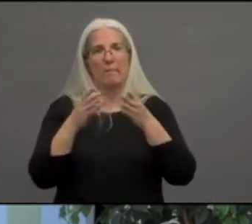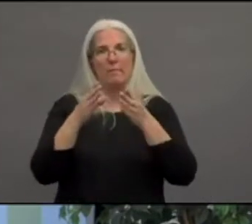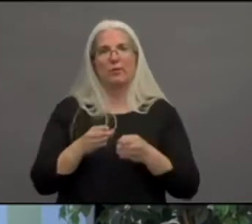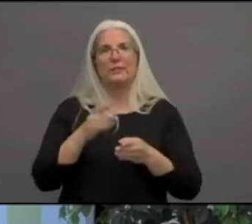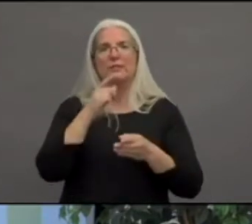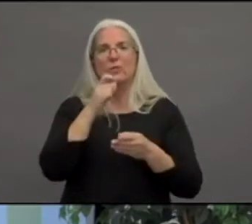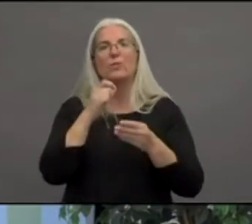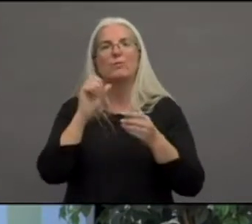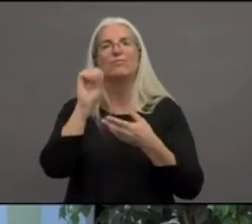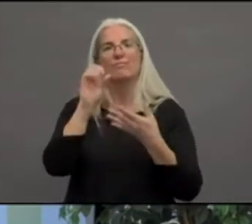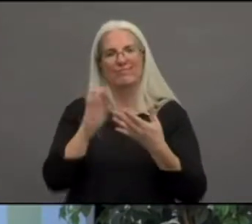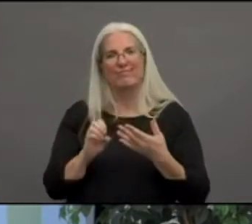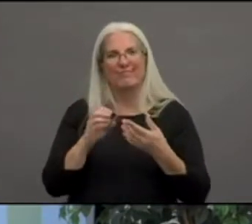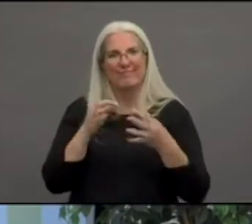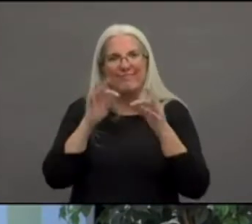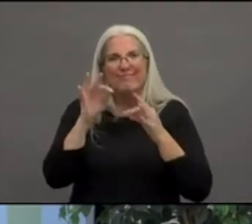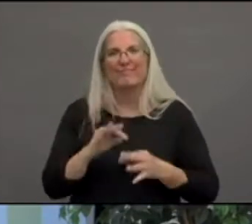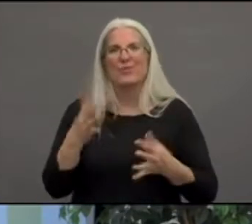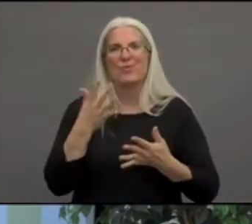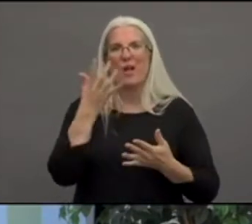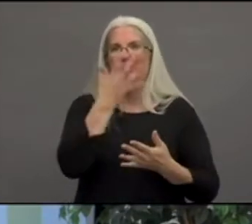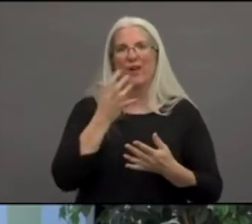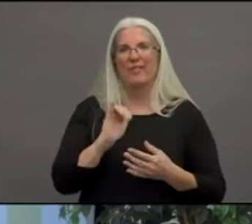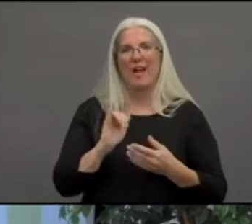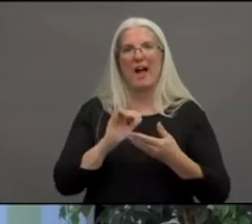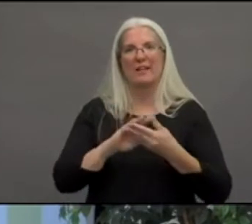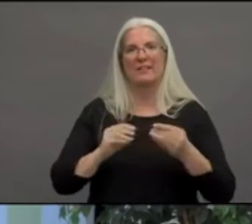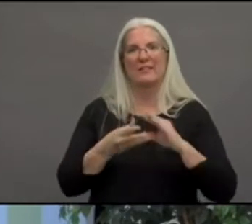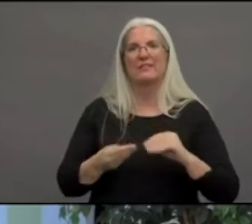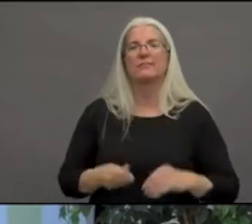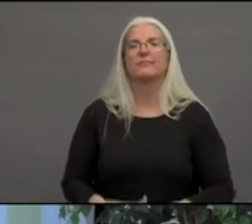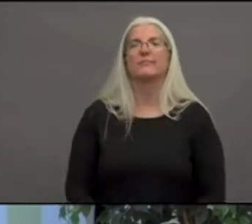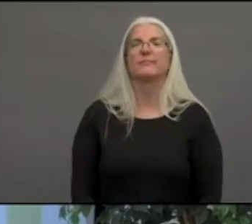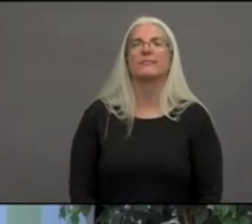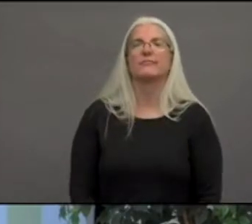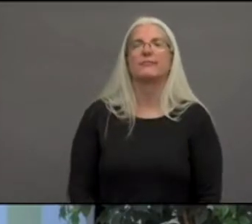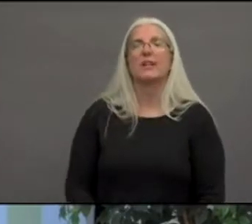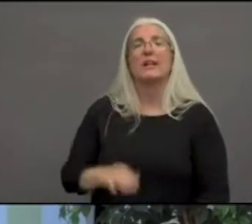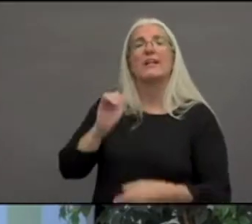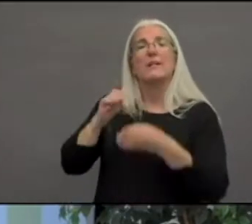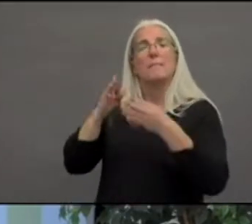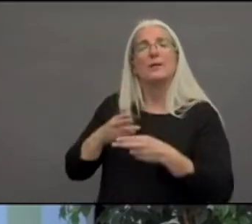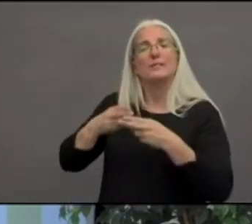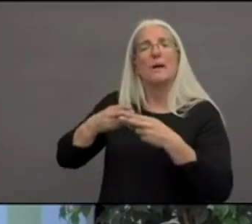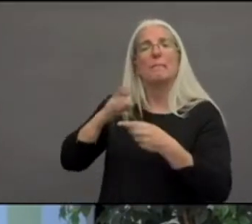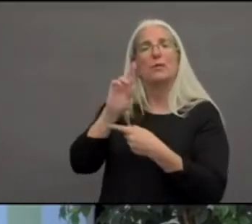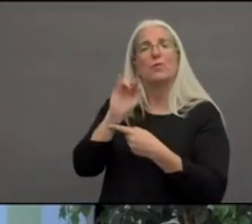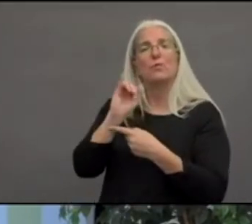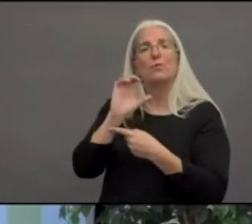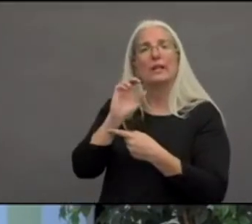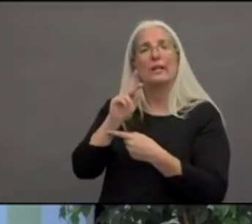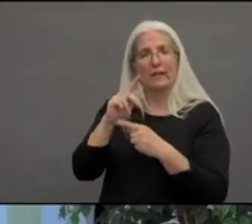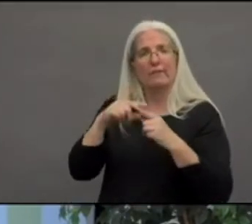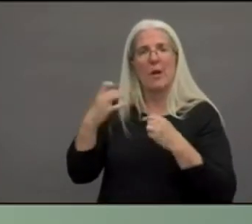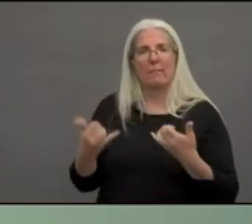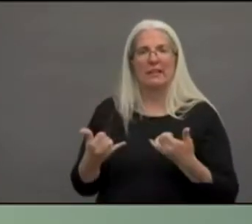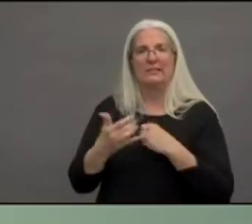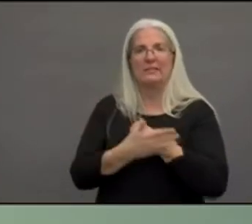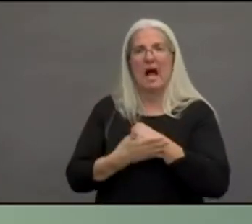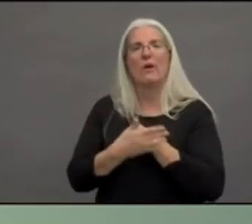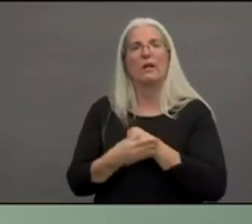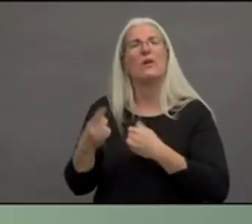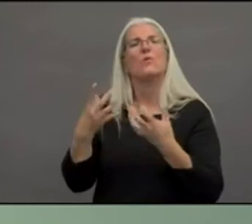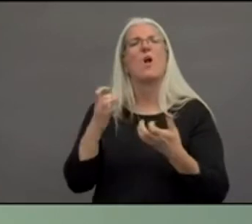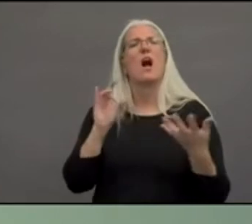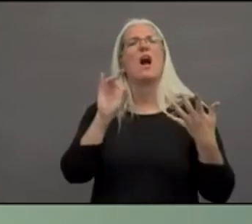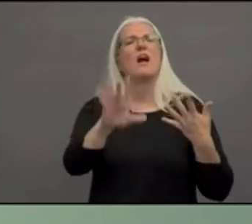Yes, we have a note here from Rick from within our county who wanted to share about his experience. And he says,